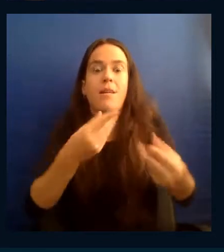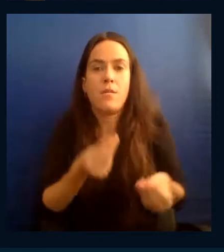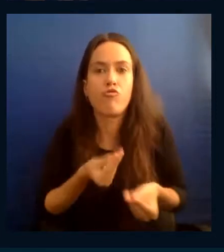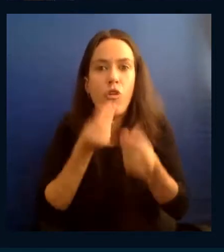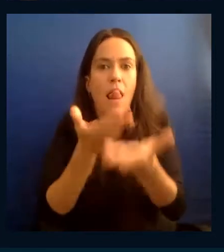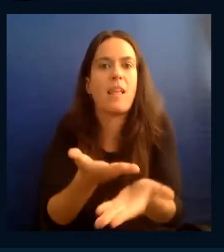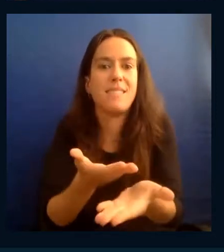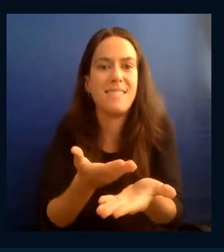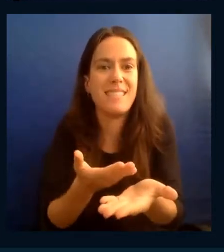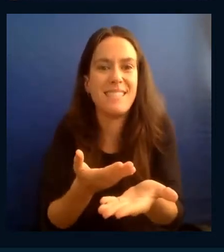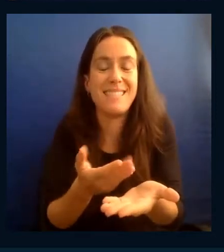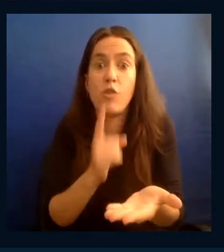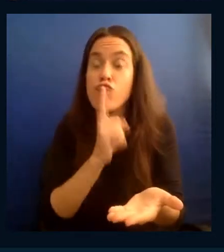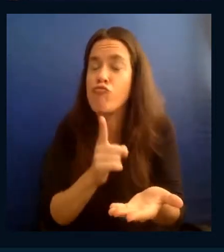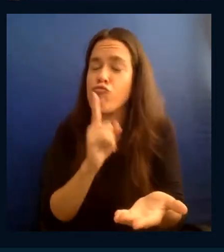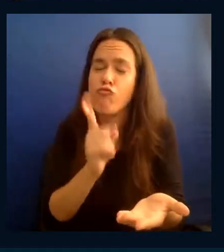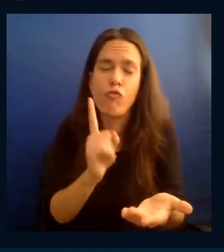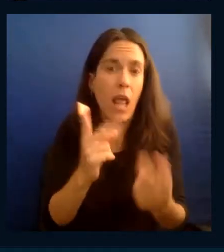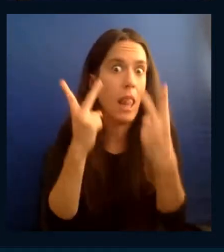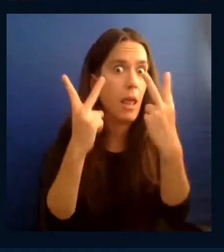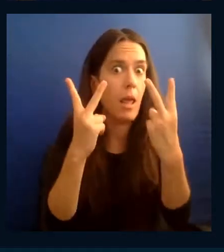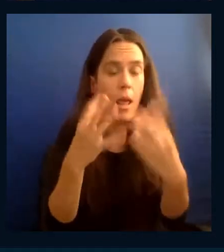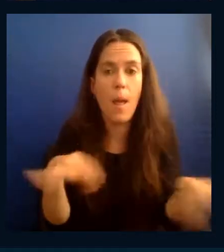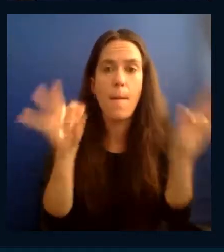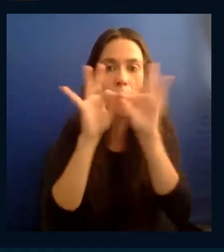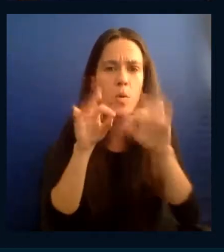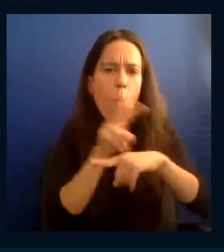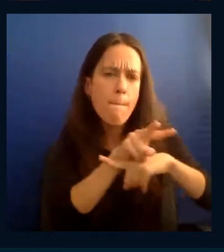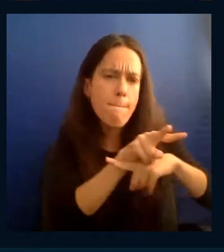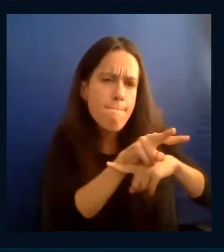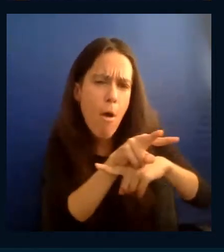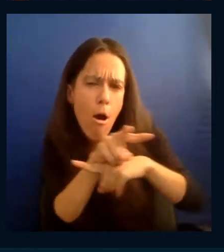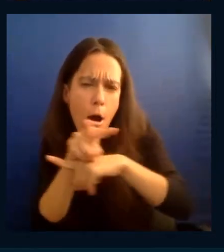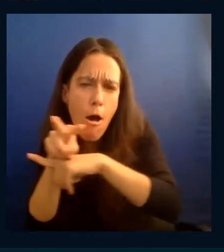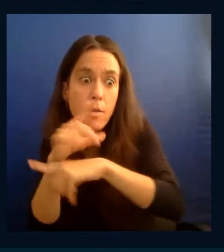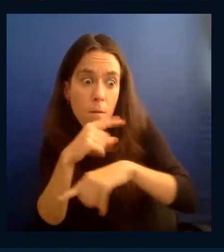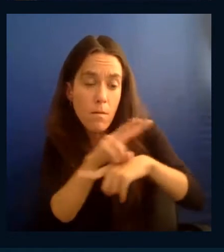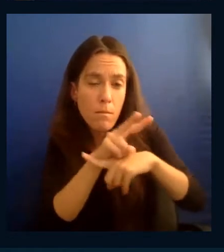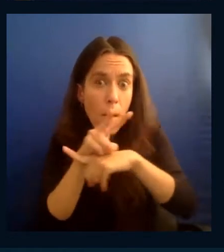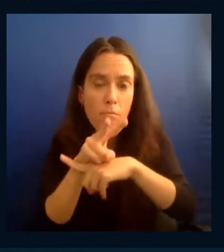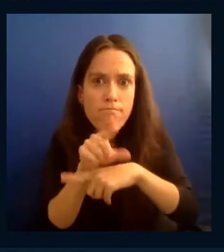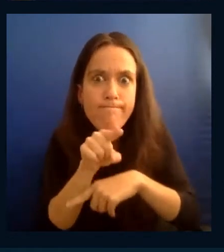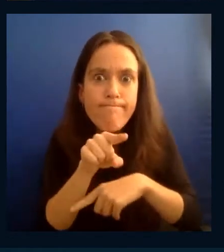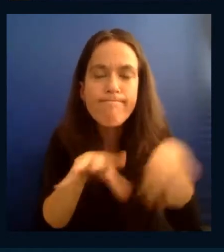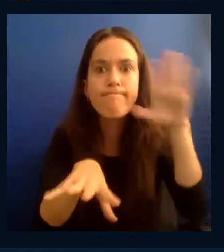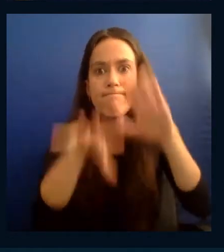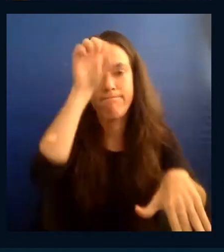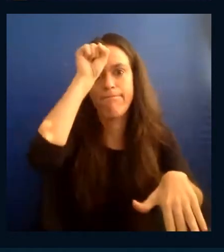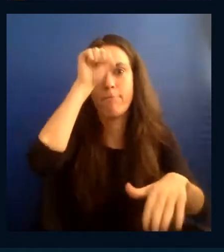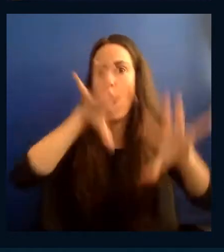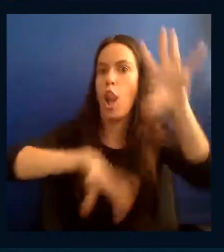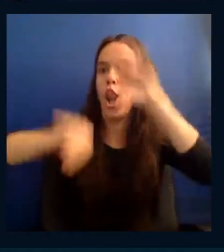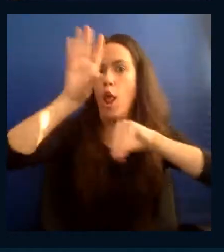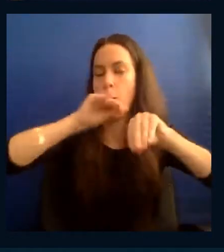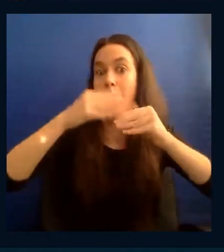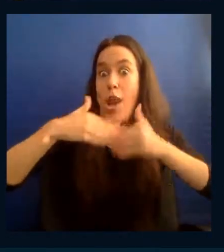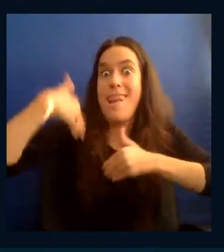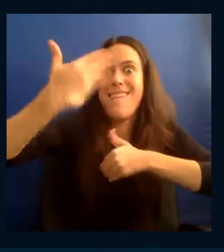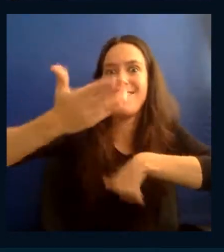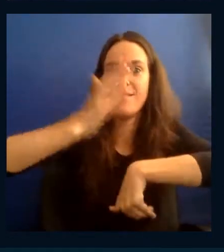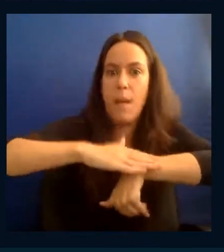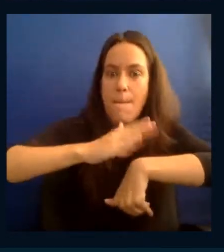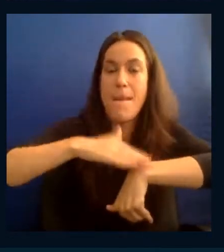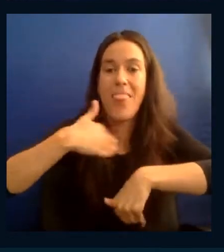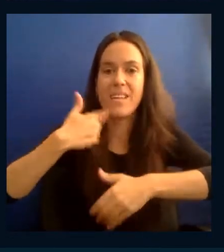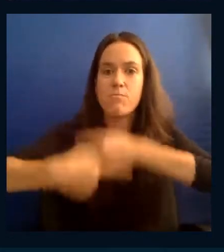And a really important part of that process is monitoring and learning, so we can make changes for the next iteration, because our process will enable us to make changes